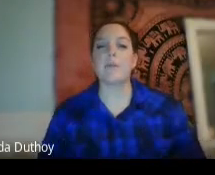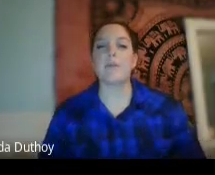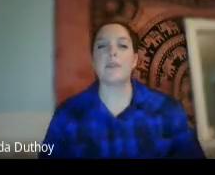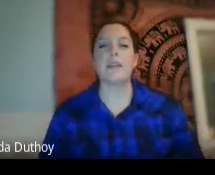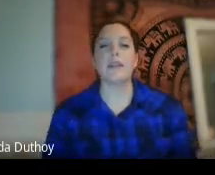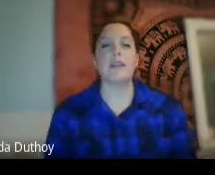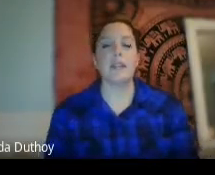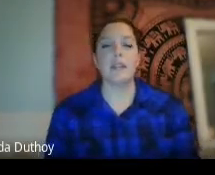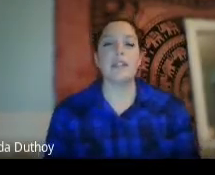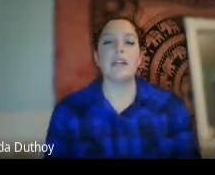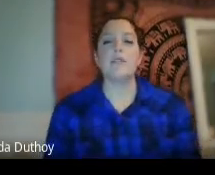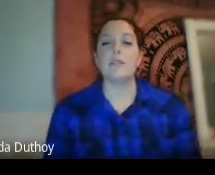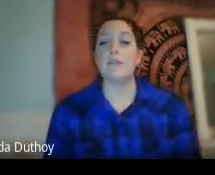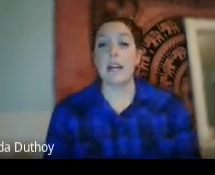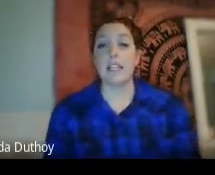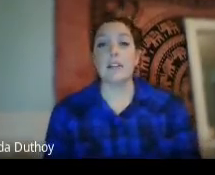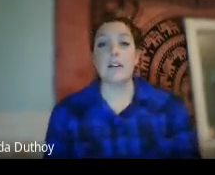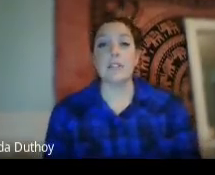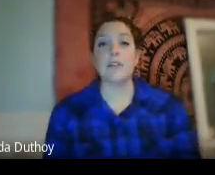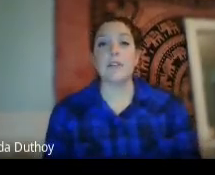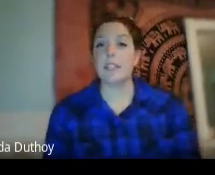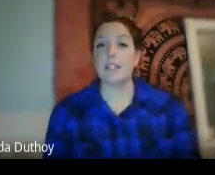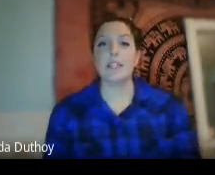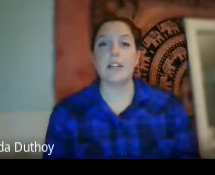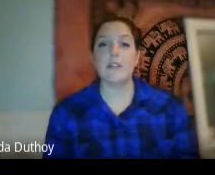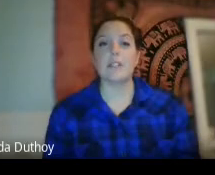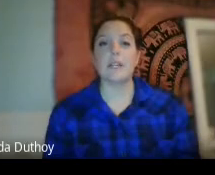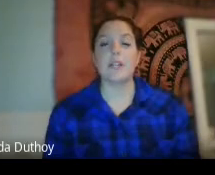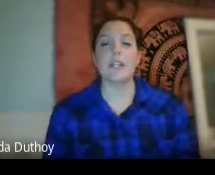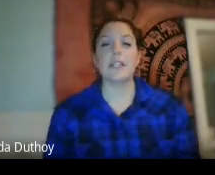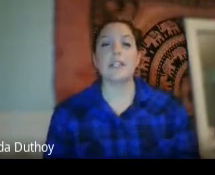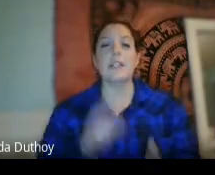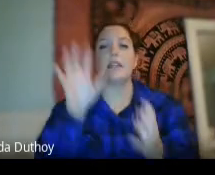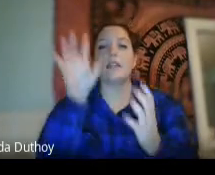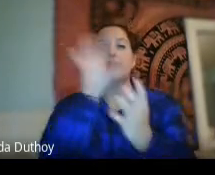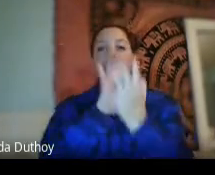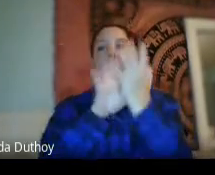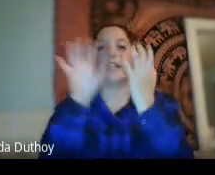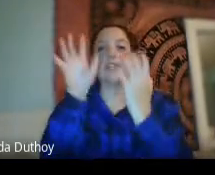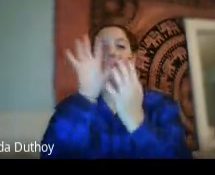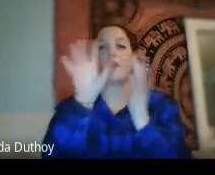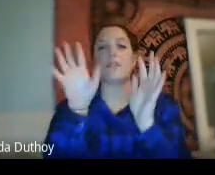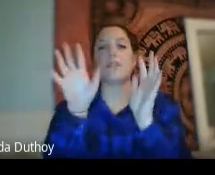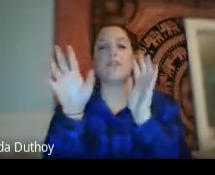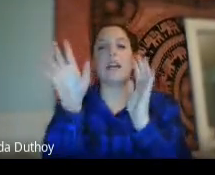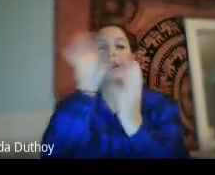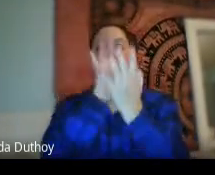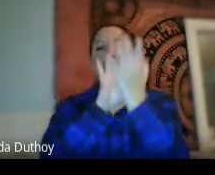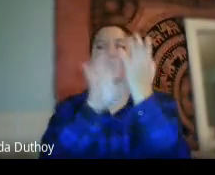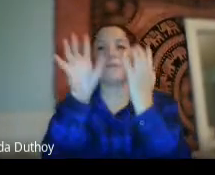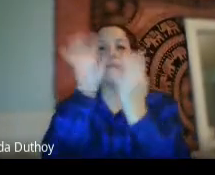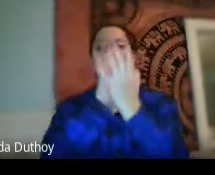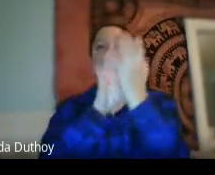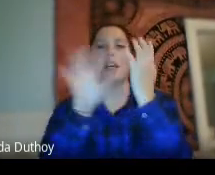coming down. For foggy, it also makes sense, kind of looks like what it is. Foggy, you got 2 5